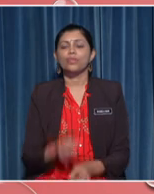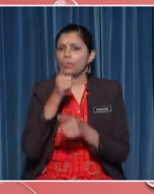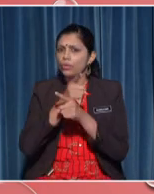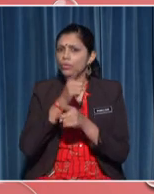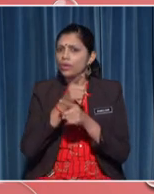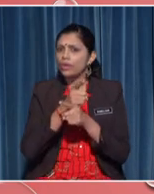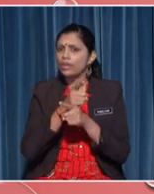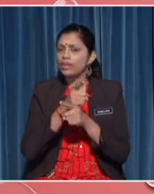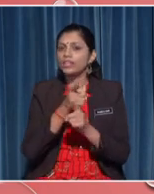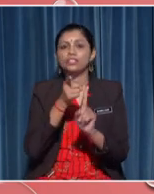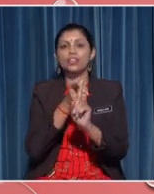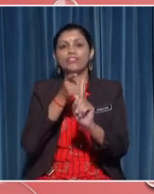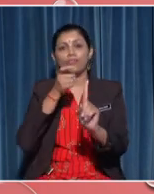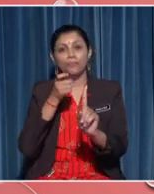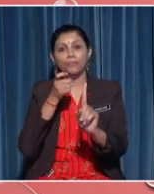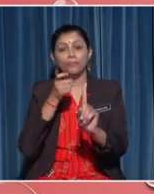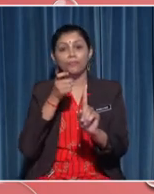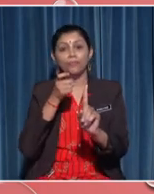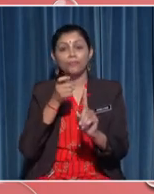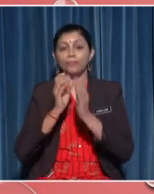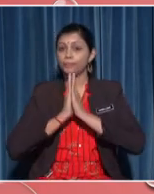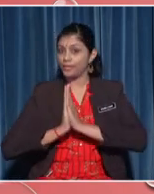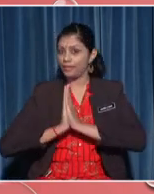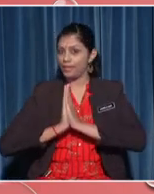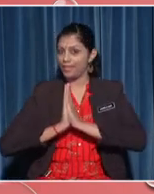Correct! It is from Myanmar.